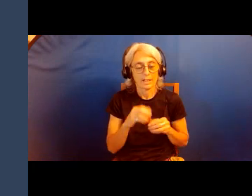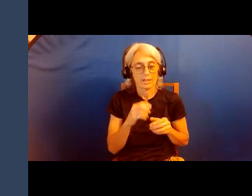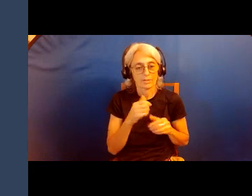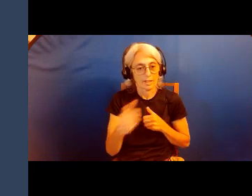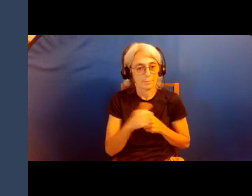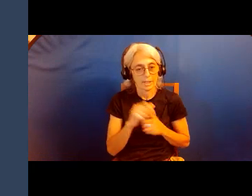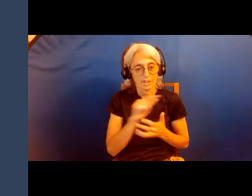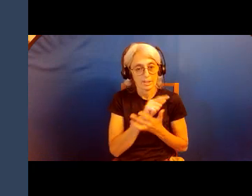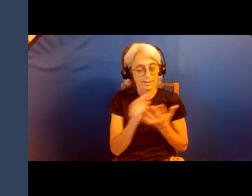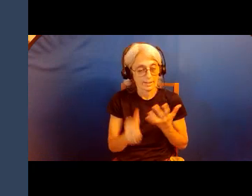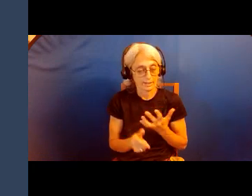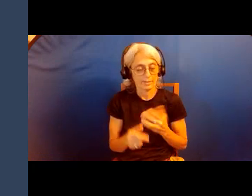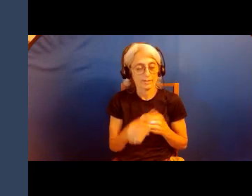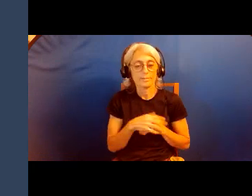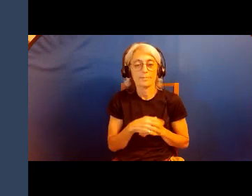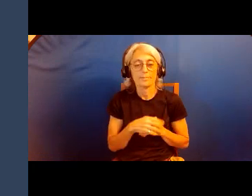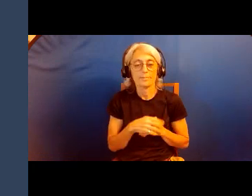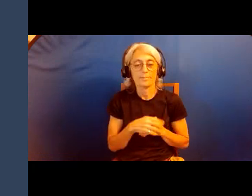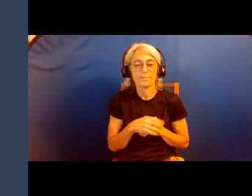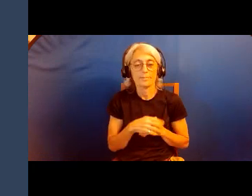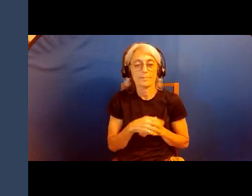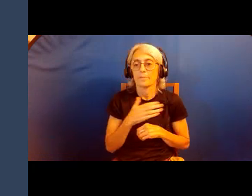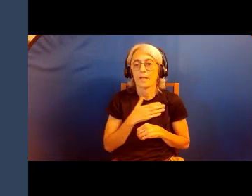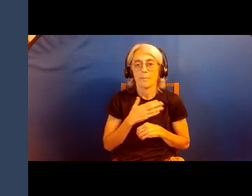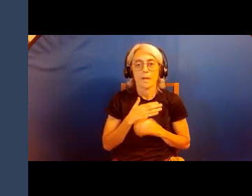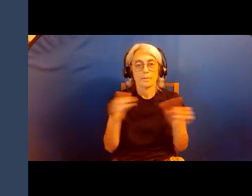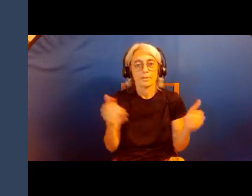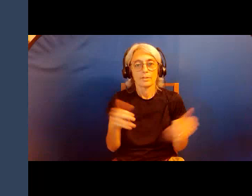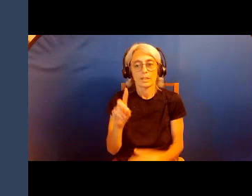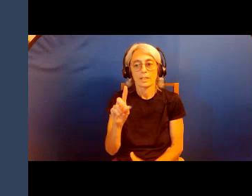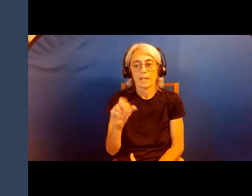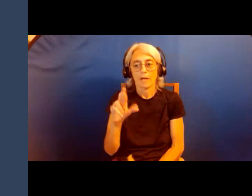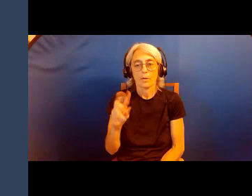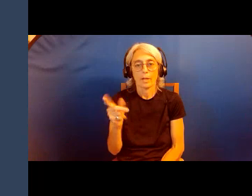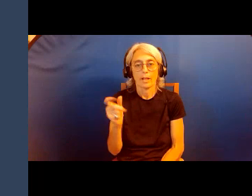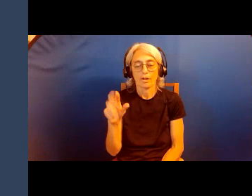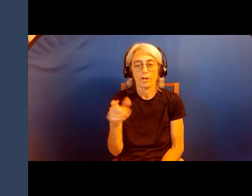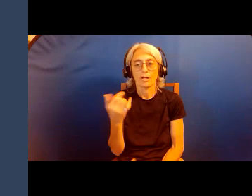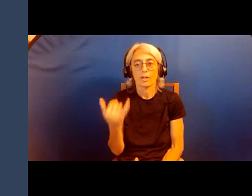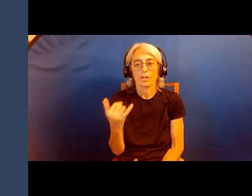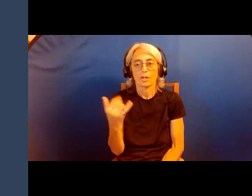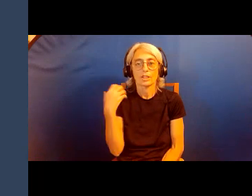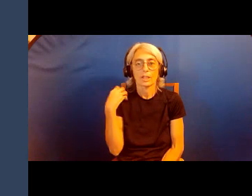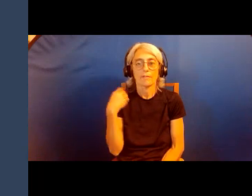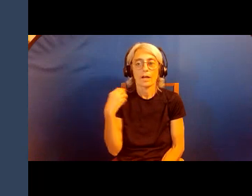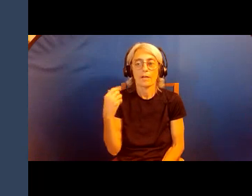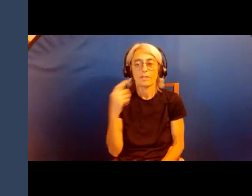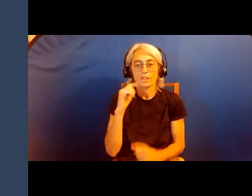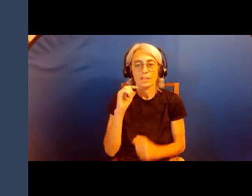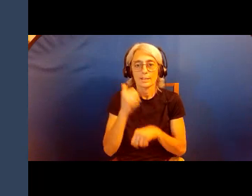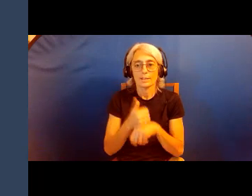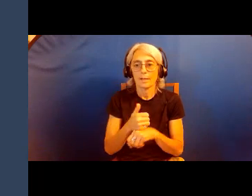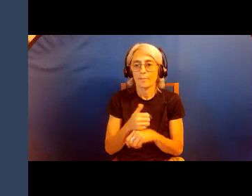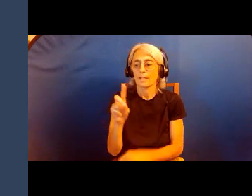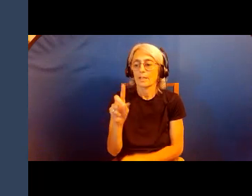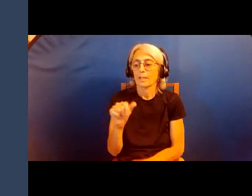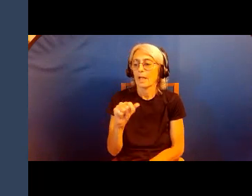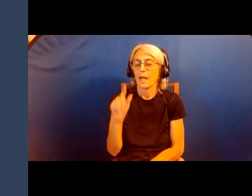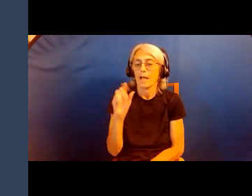series, I'm pleased to introduce Dara Wheeler, the Acting Chief of the newly established Data and